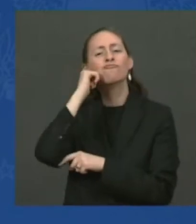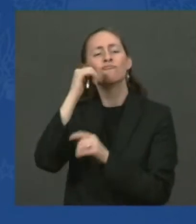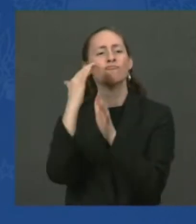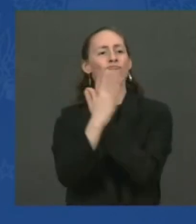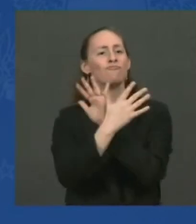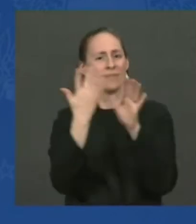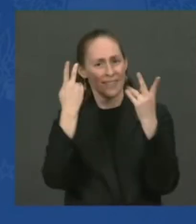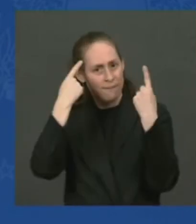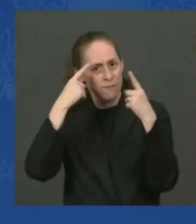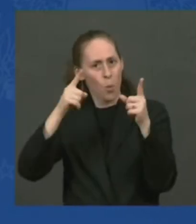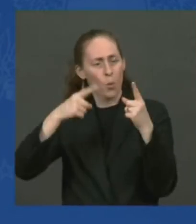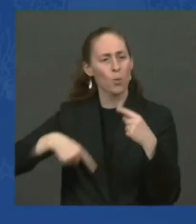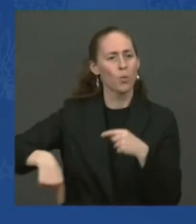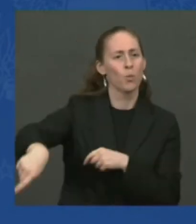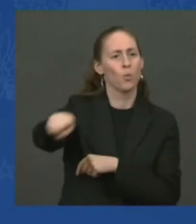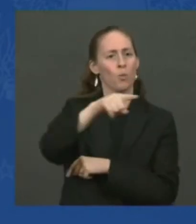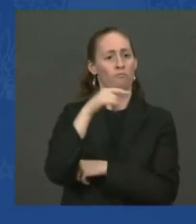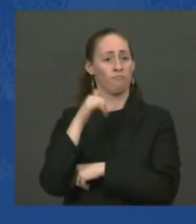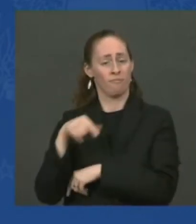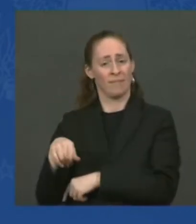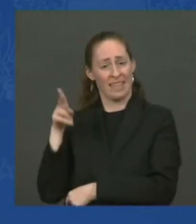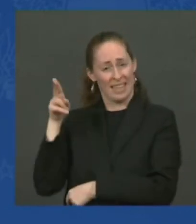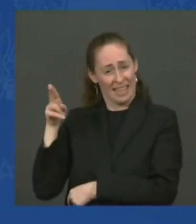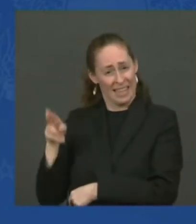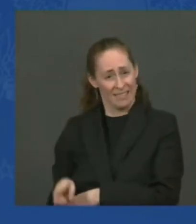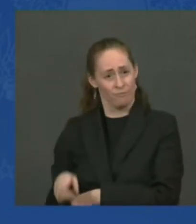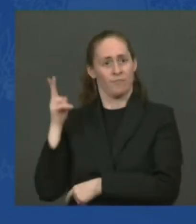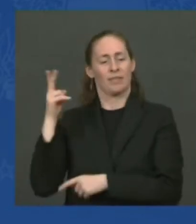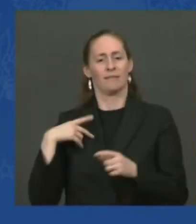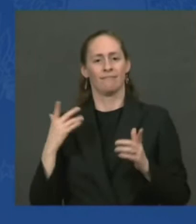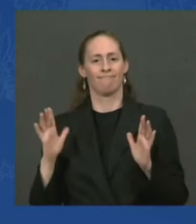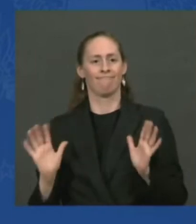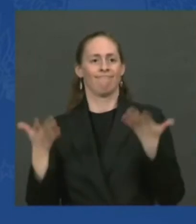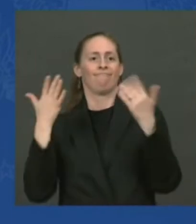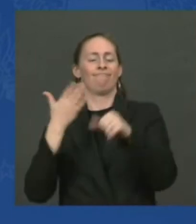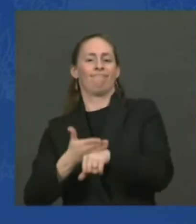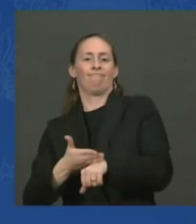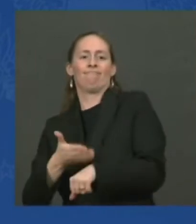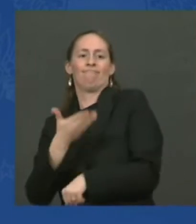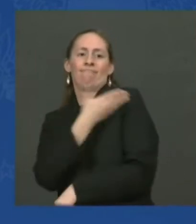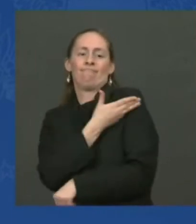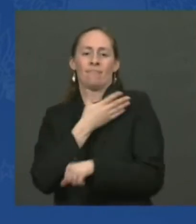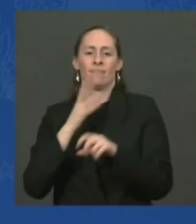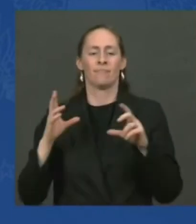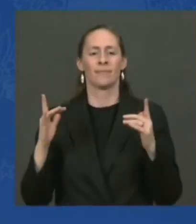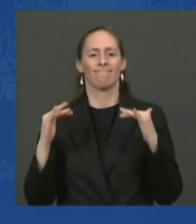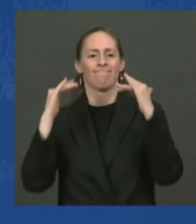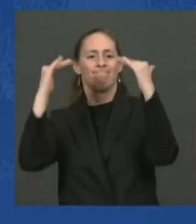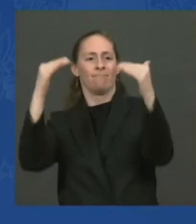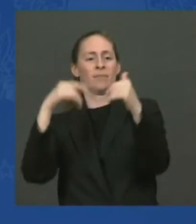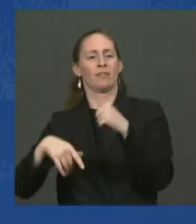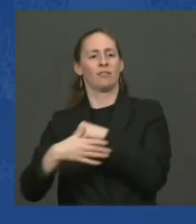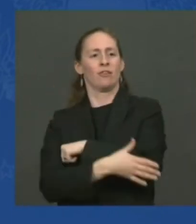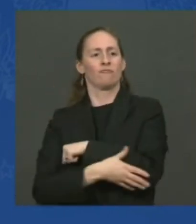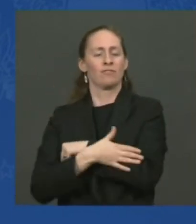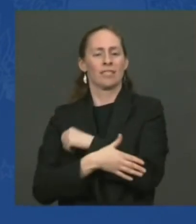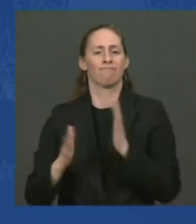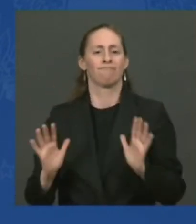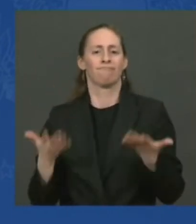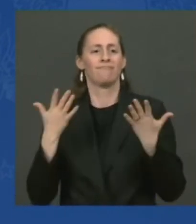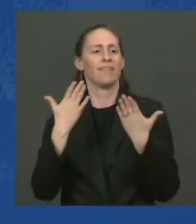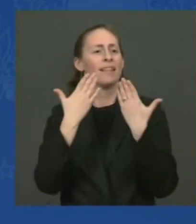taking a monumental step forward to build back better as a nation. I want to thank everyone who helped make this